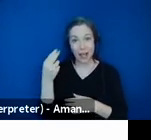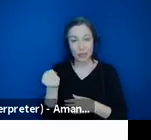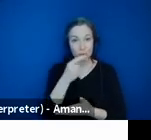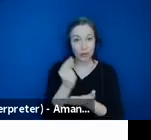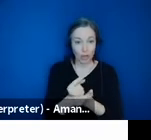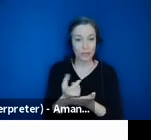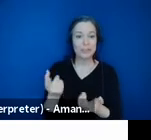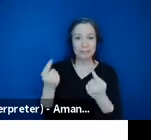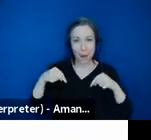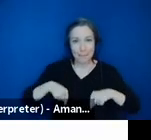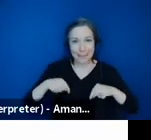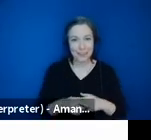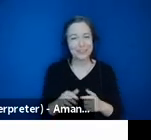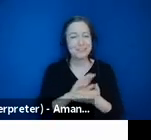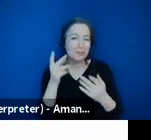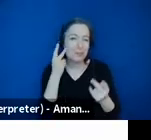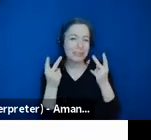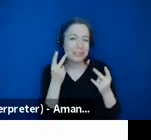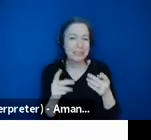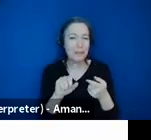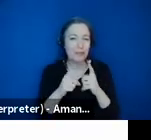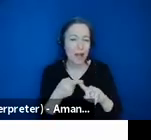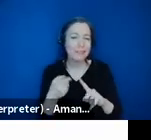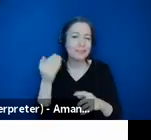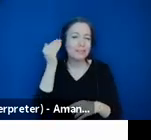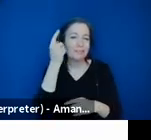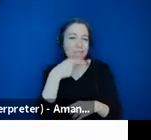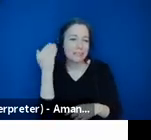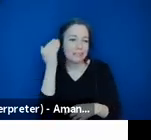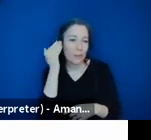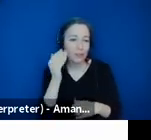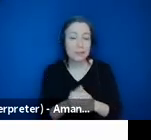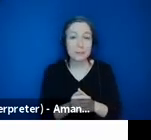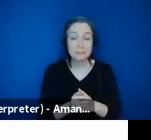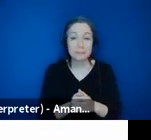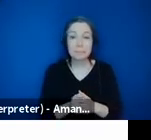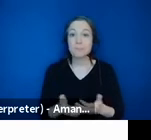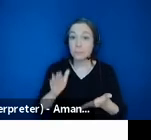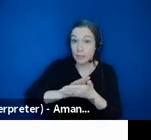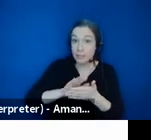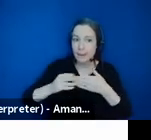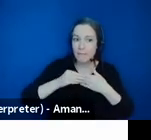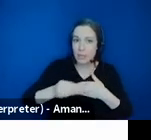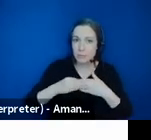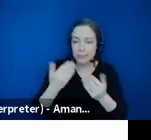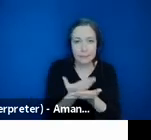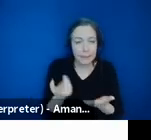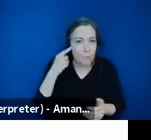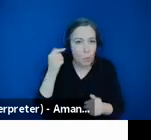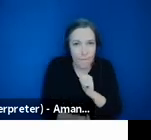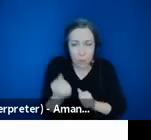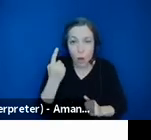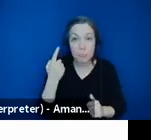Now talking about our exit that academic flexibility. There's something for everyone at FCC whether you're a high school student taking a dual